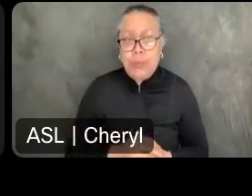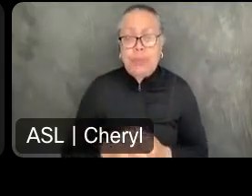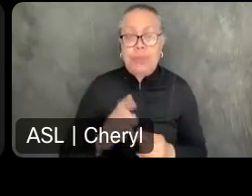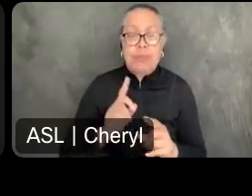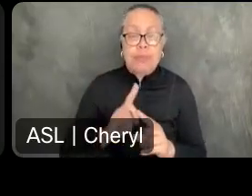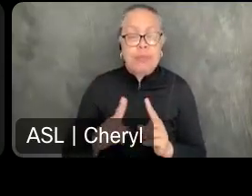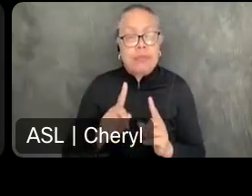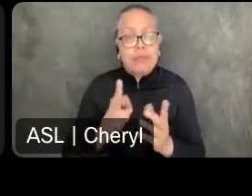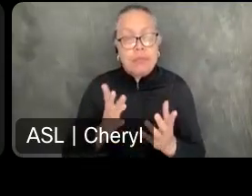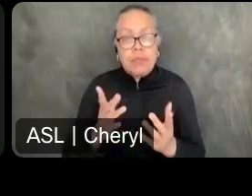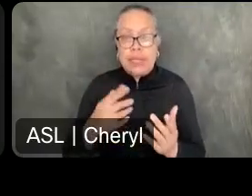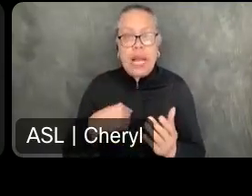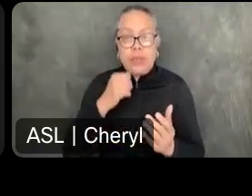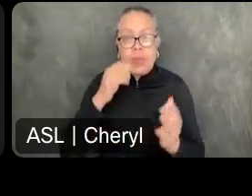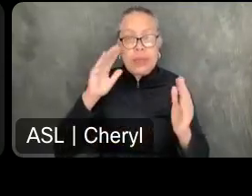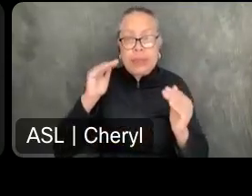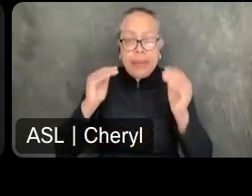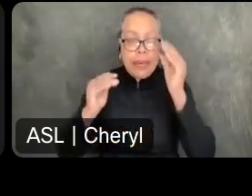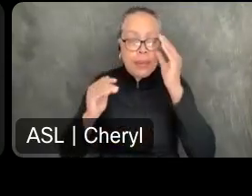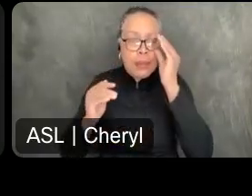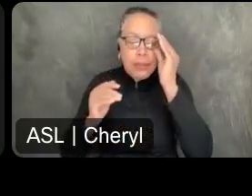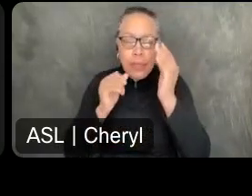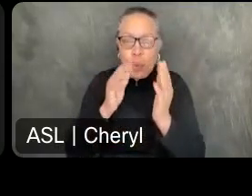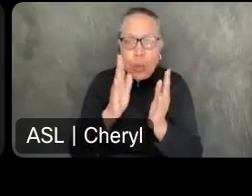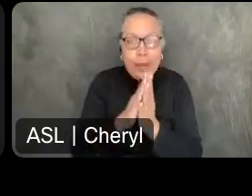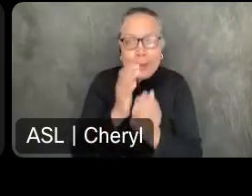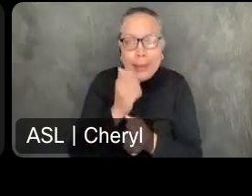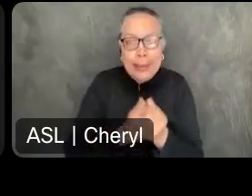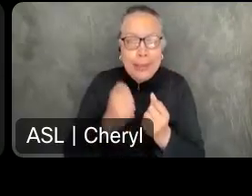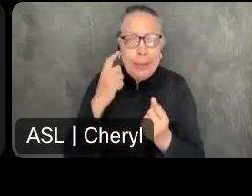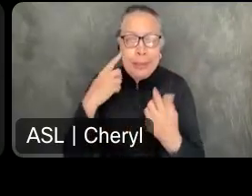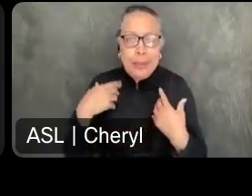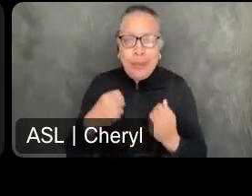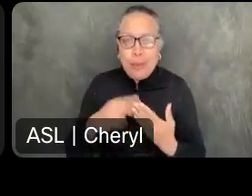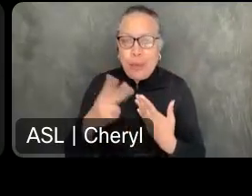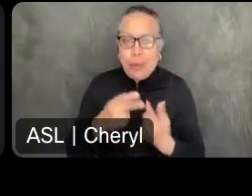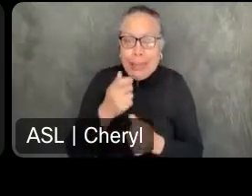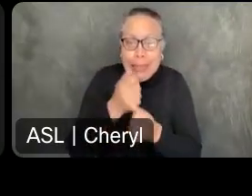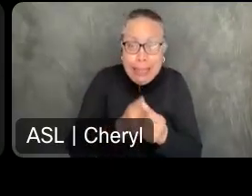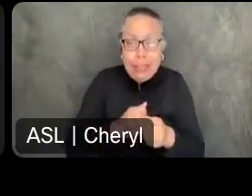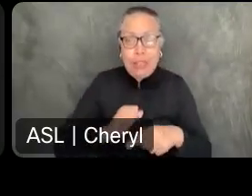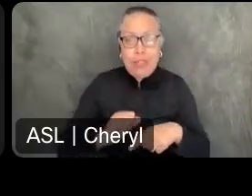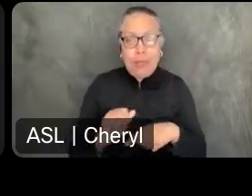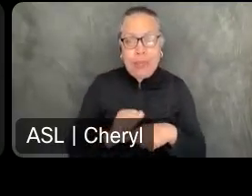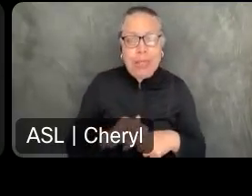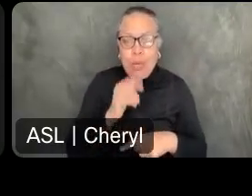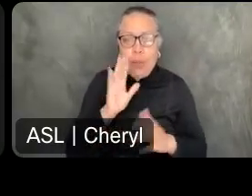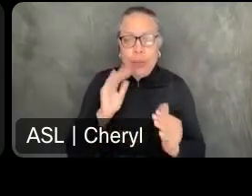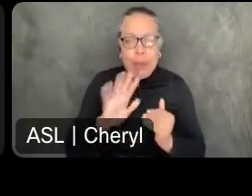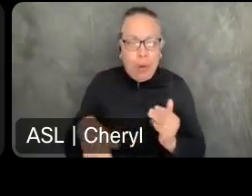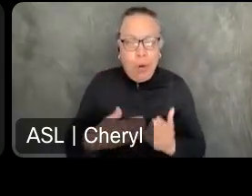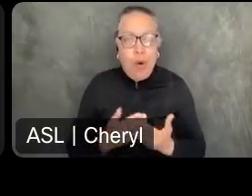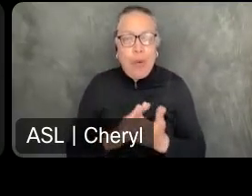not expecting or asking every single mental health program or practitioner to become as knowledgeable as an